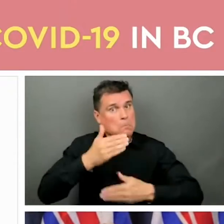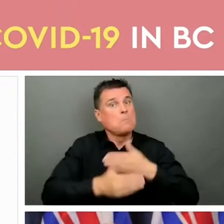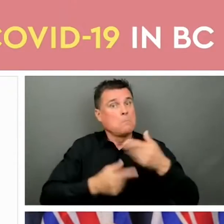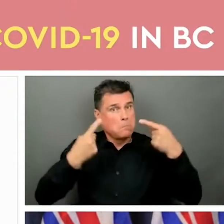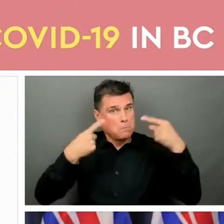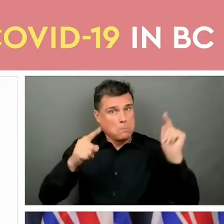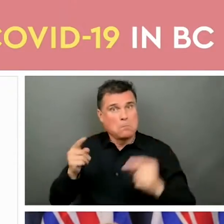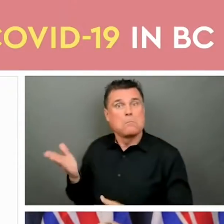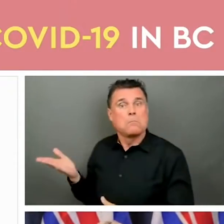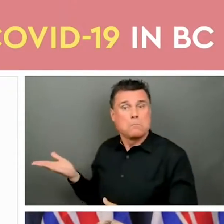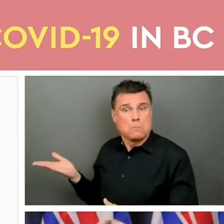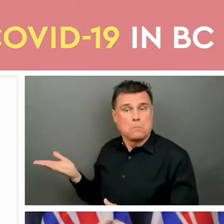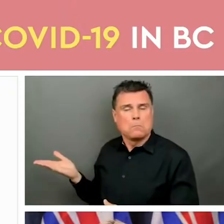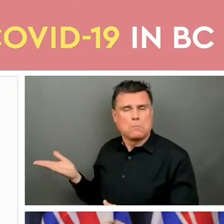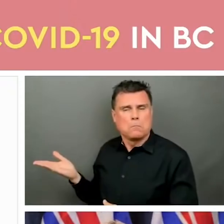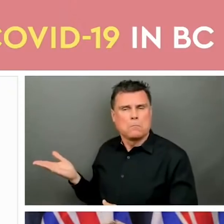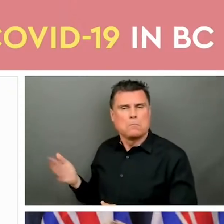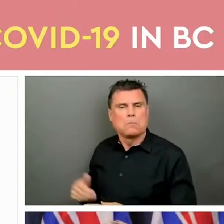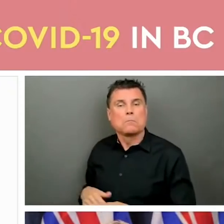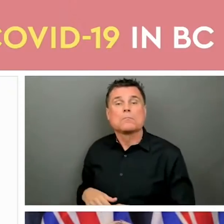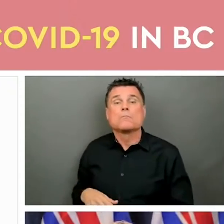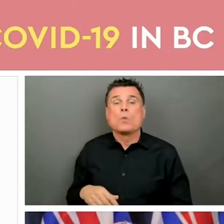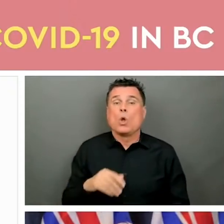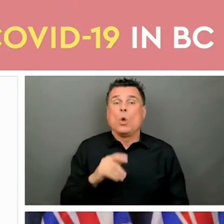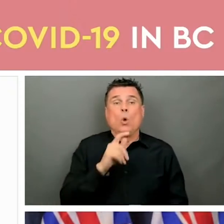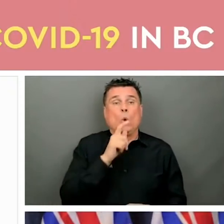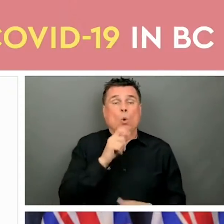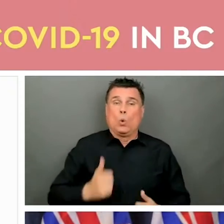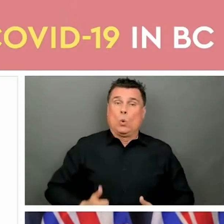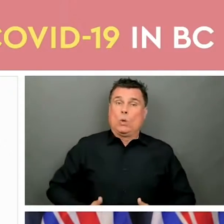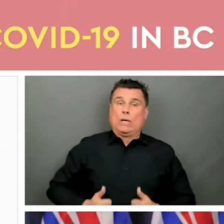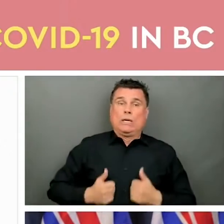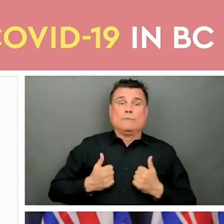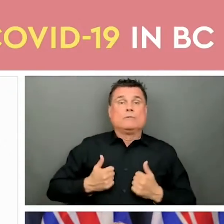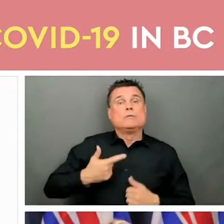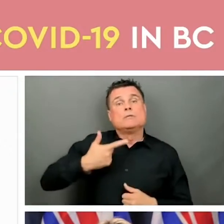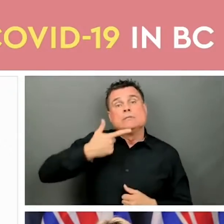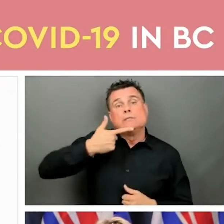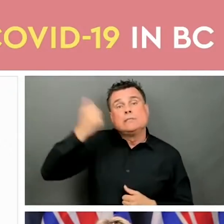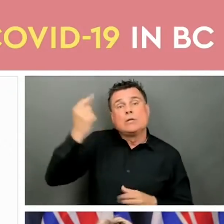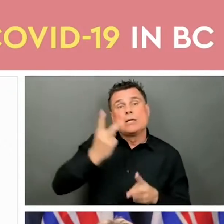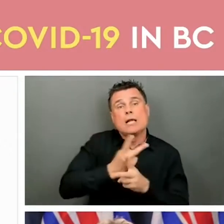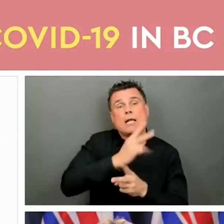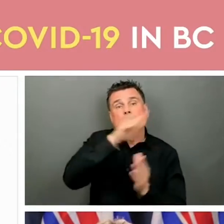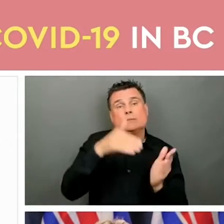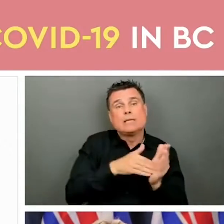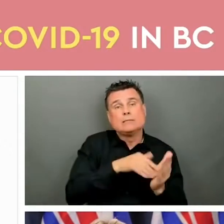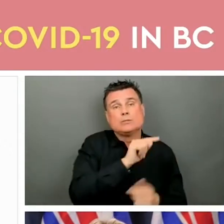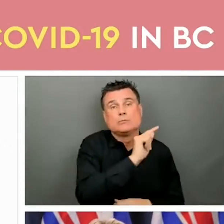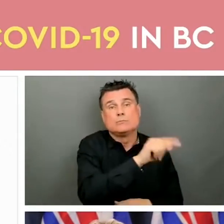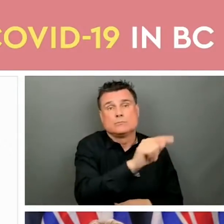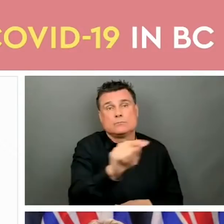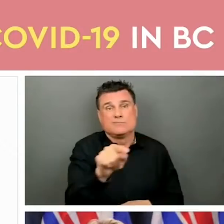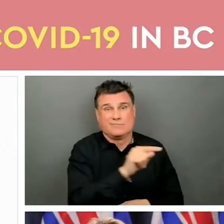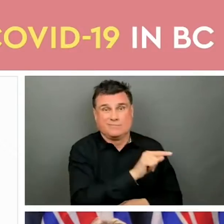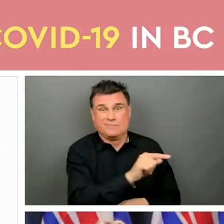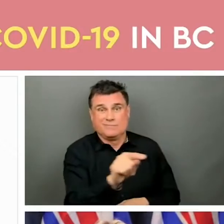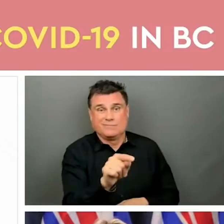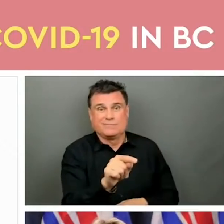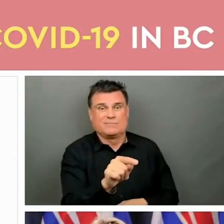risk. 100% of our long-term care and assisted living sites have been offered vaccine, and we've had very high uptake